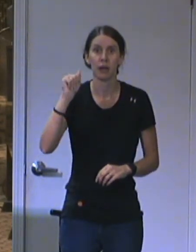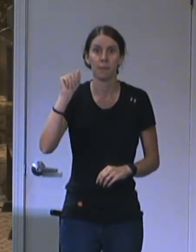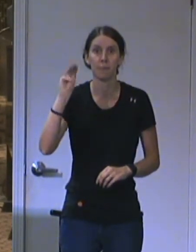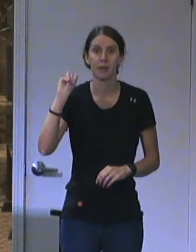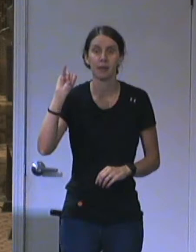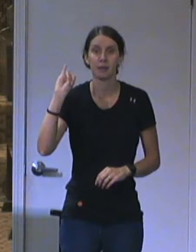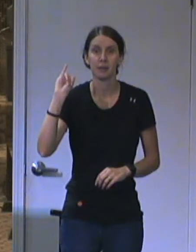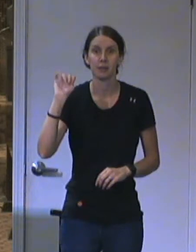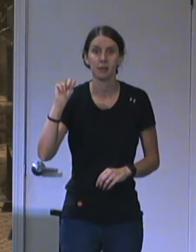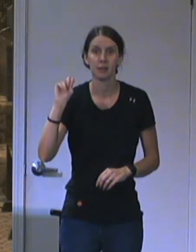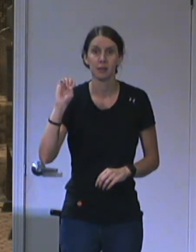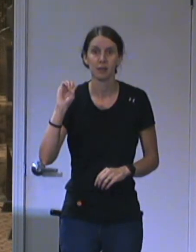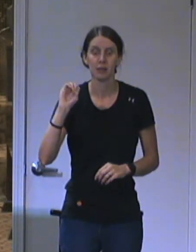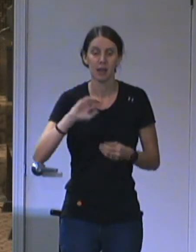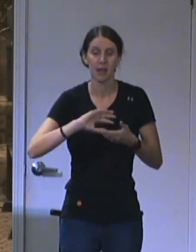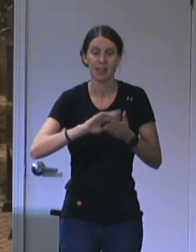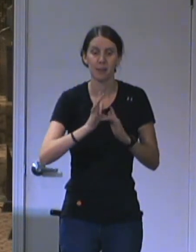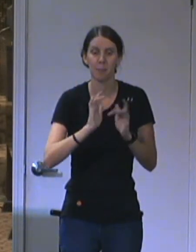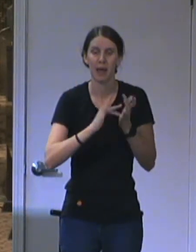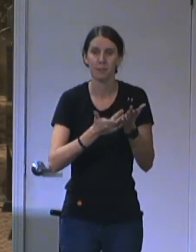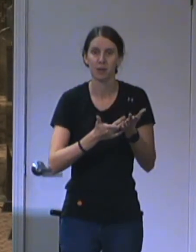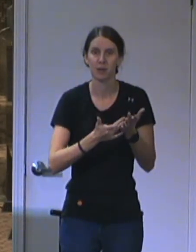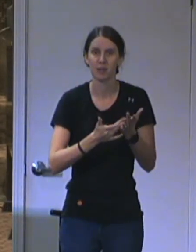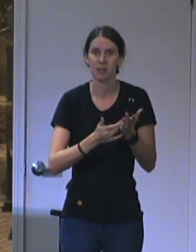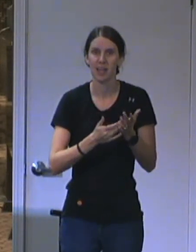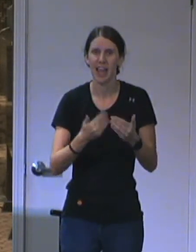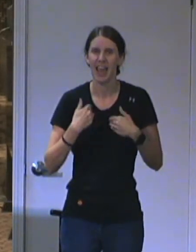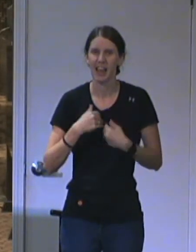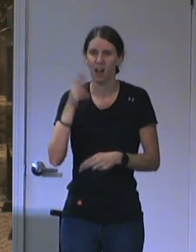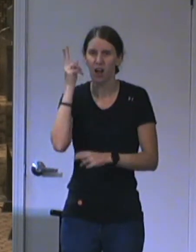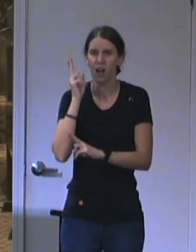Respected. Fighters.